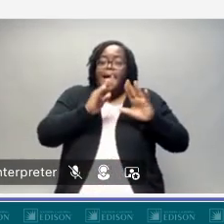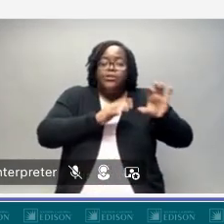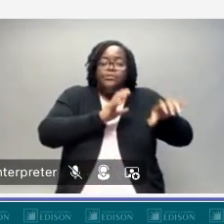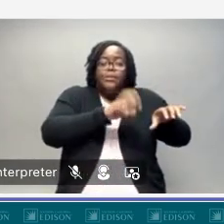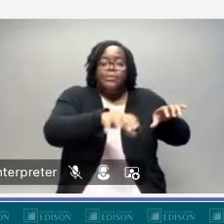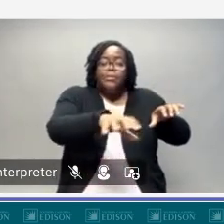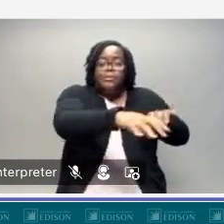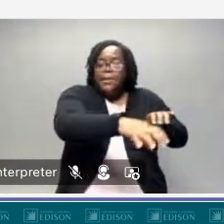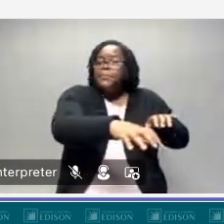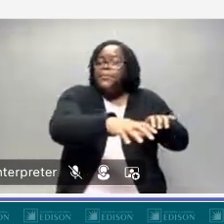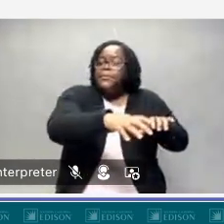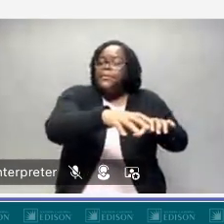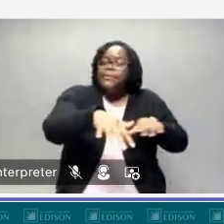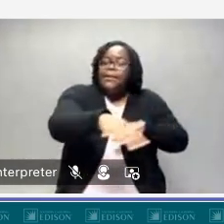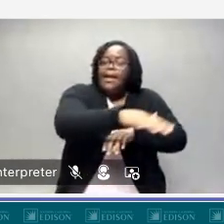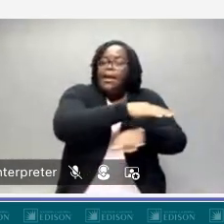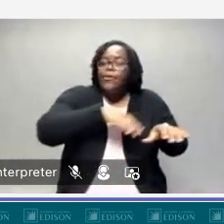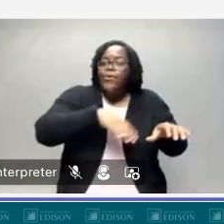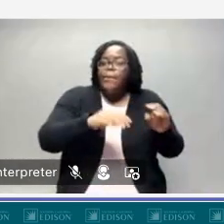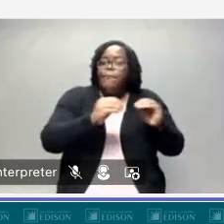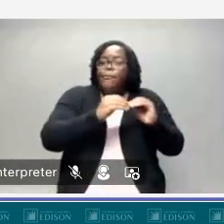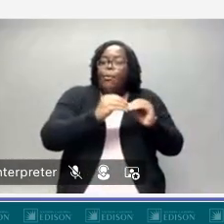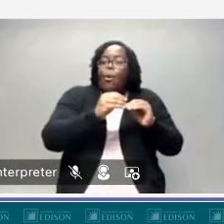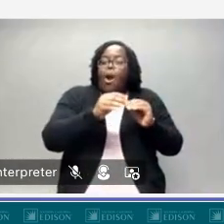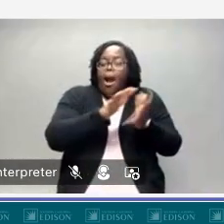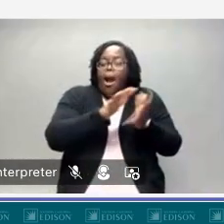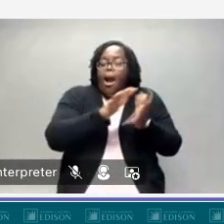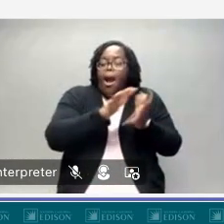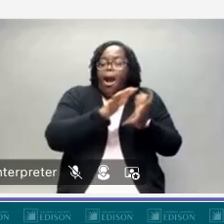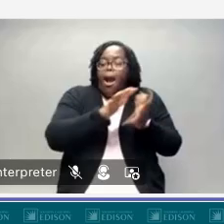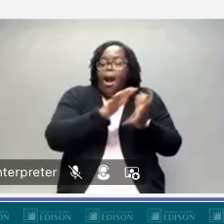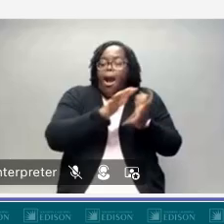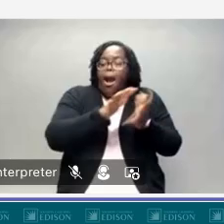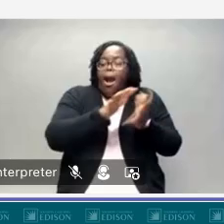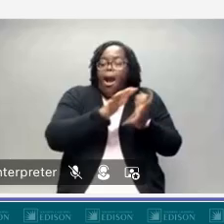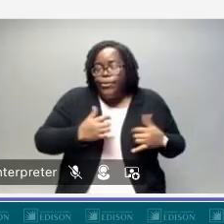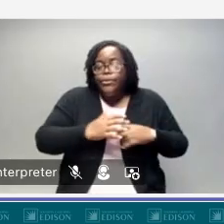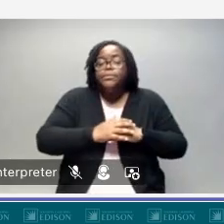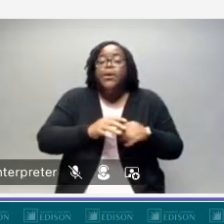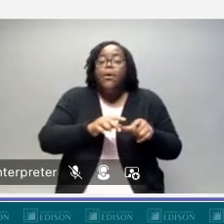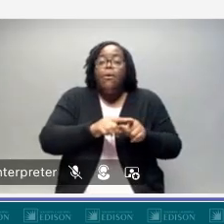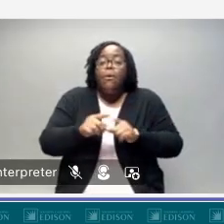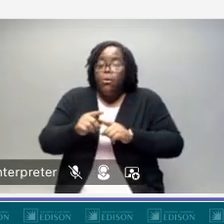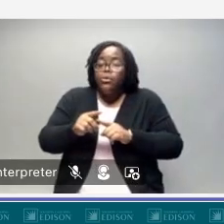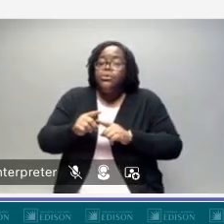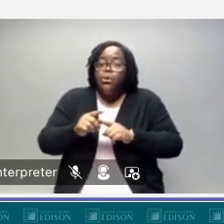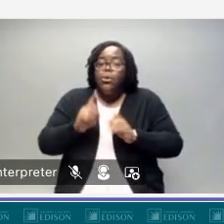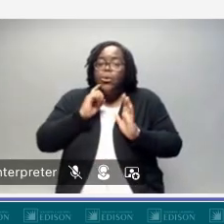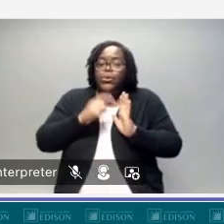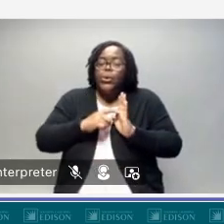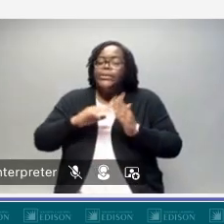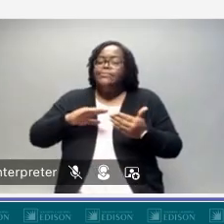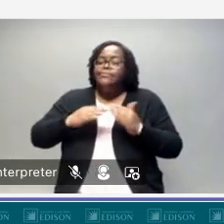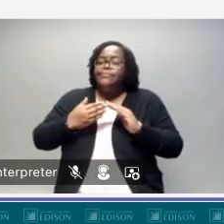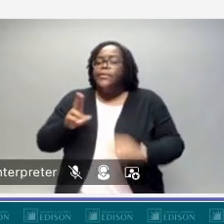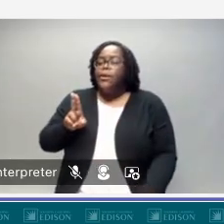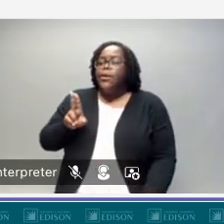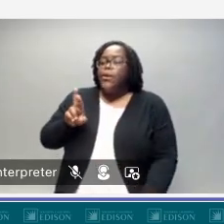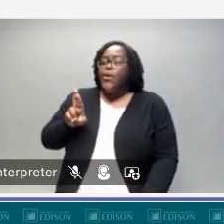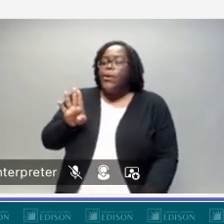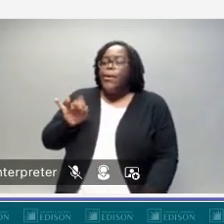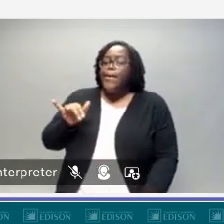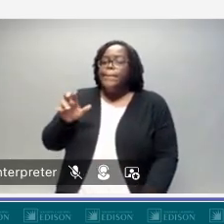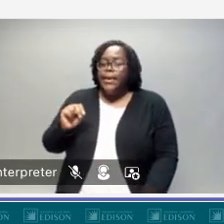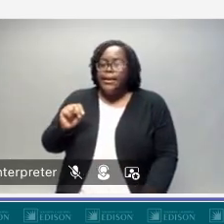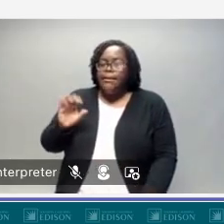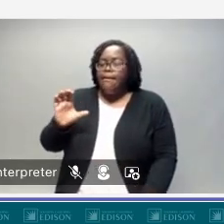urban interface, or we're seeing a lot more structure loss. And we've also had urban, we call them urban conflagrations. I'll talk